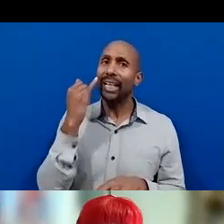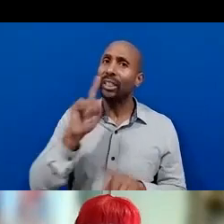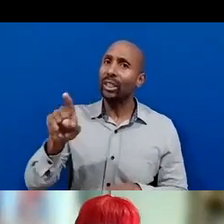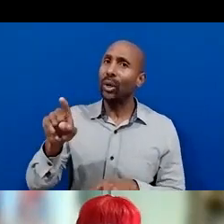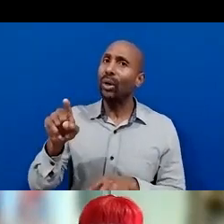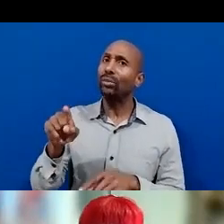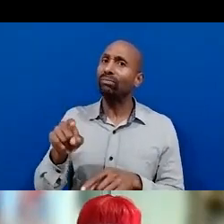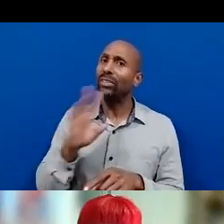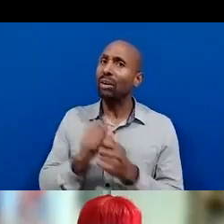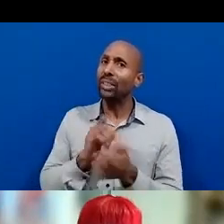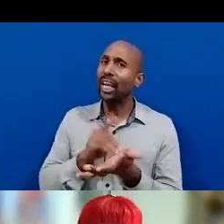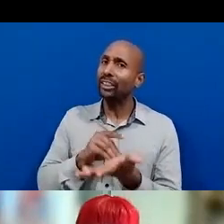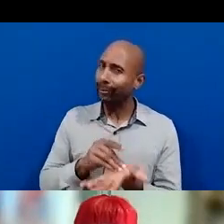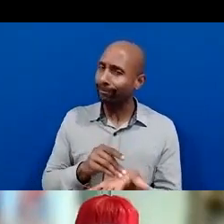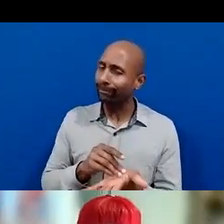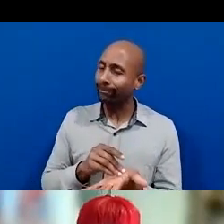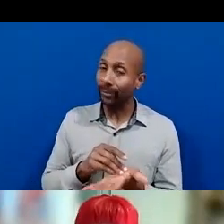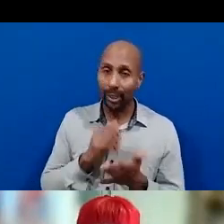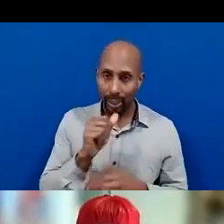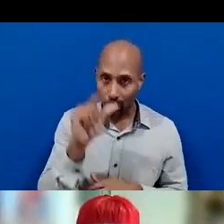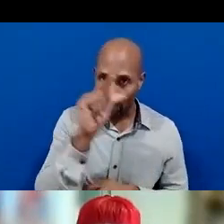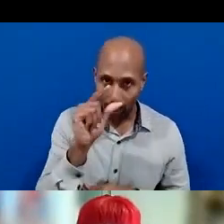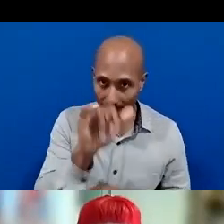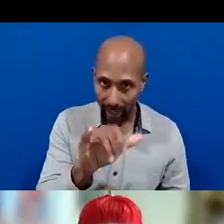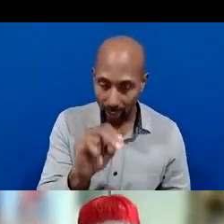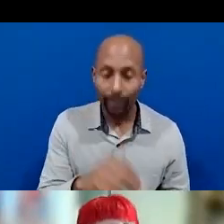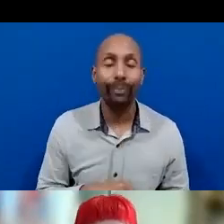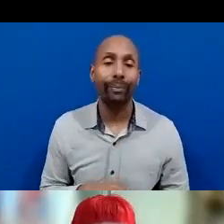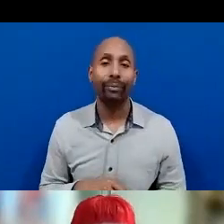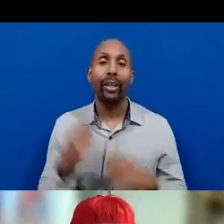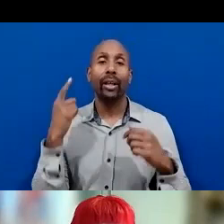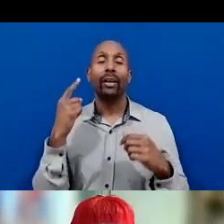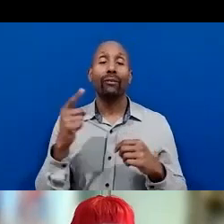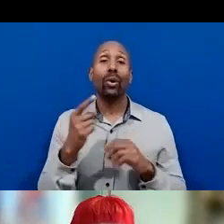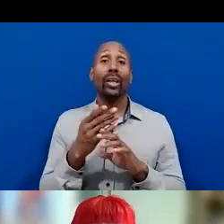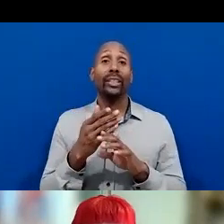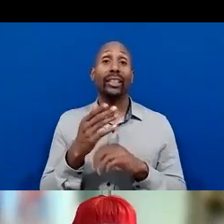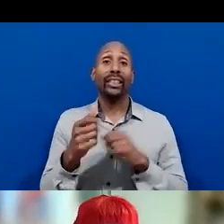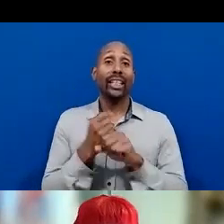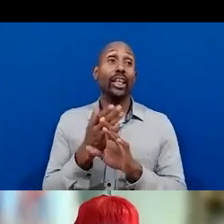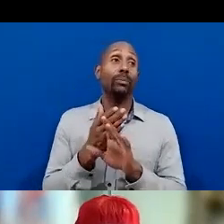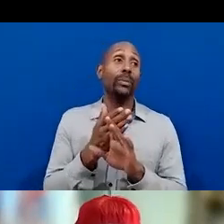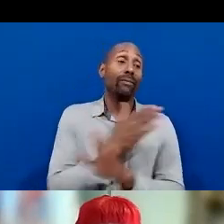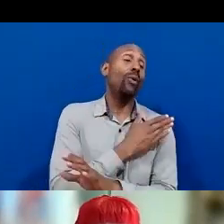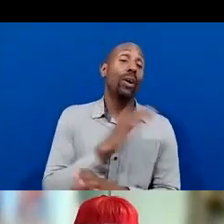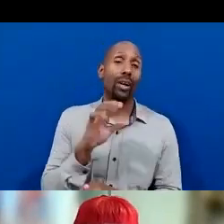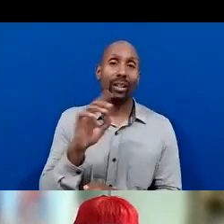So for 20 years before doing COVID, I was a sexual health educator. So I didn't say that before, I'll say that